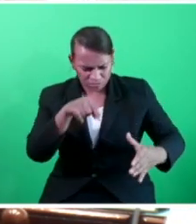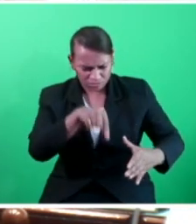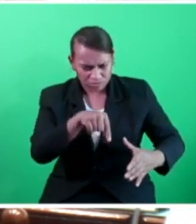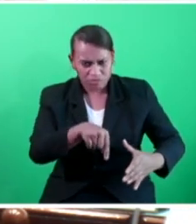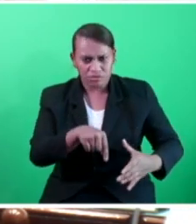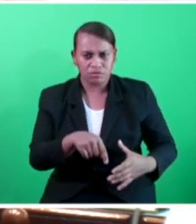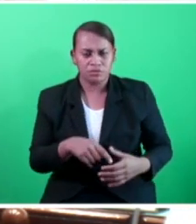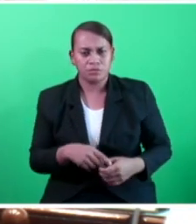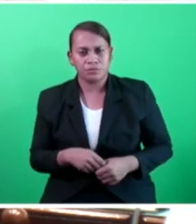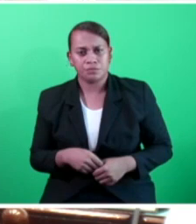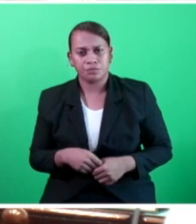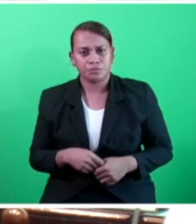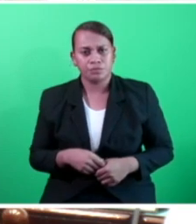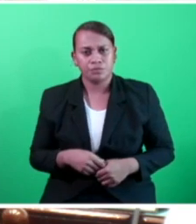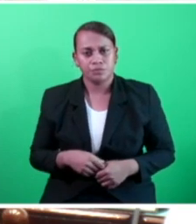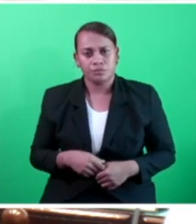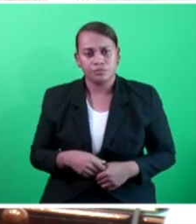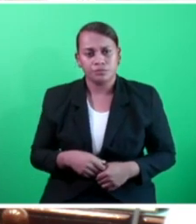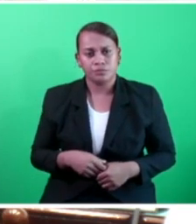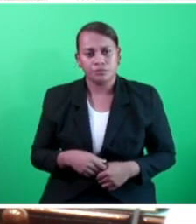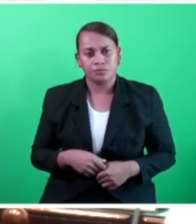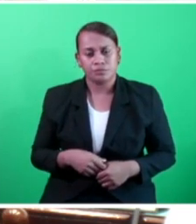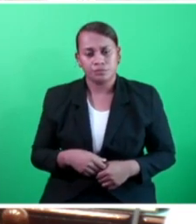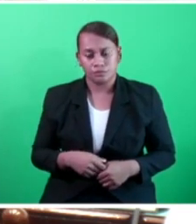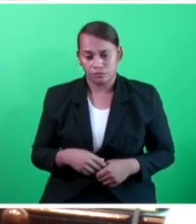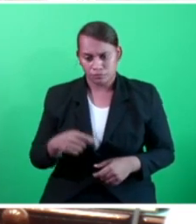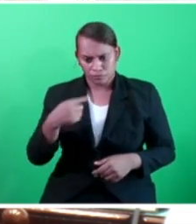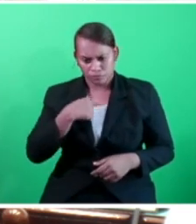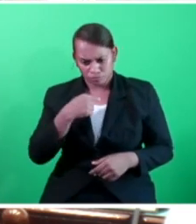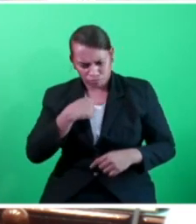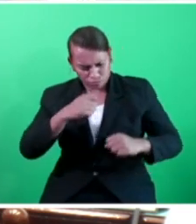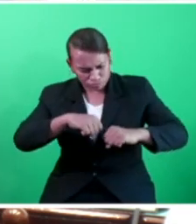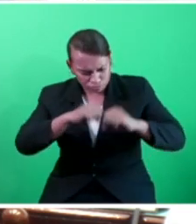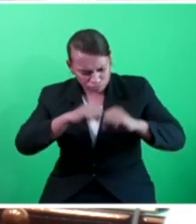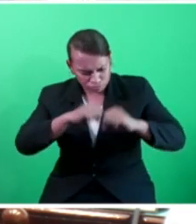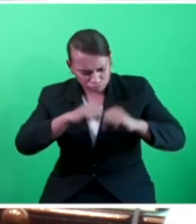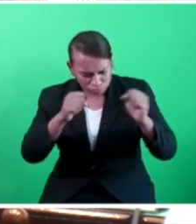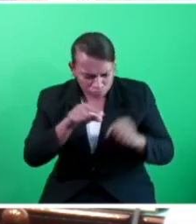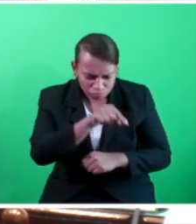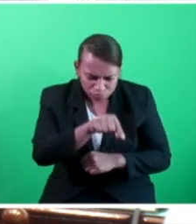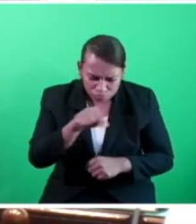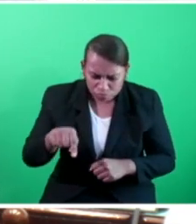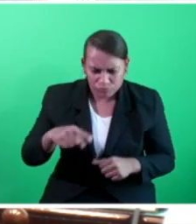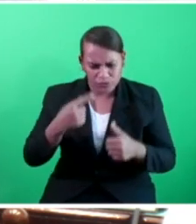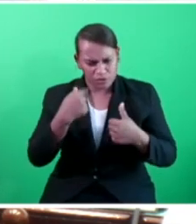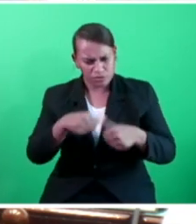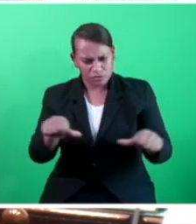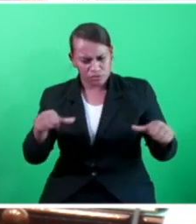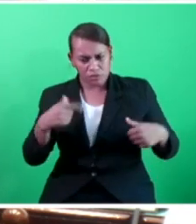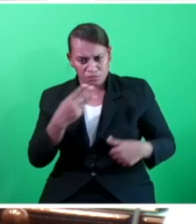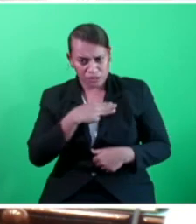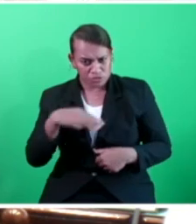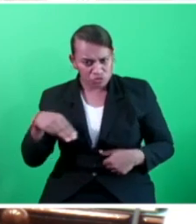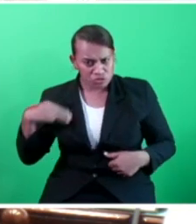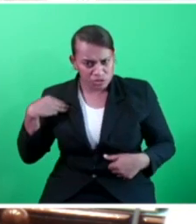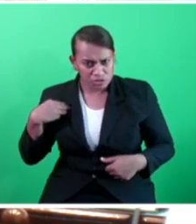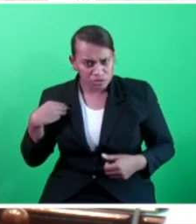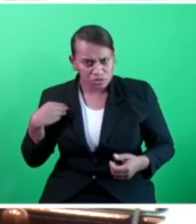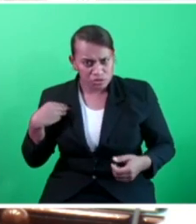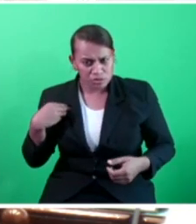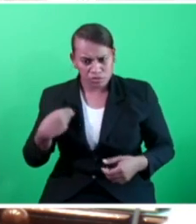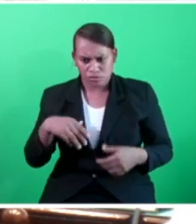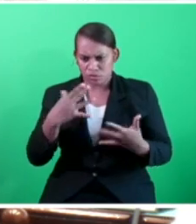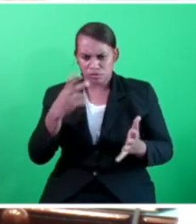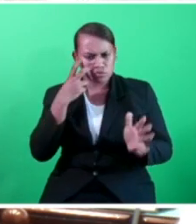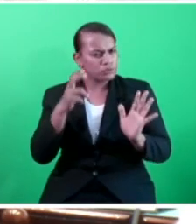interestingly, Mr. Speaker, I had examined that the agriculture ministry is the registrar of all chemicals utilized